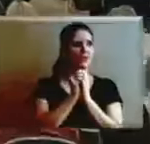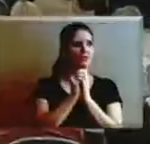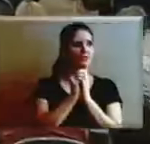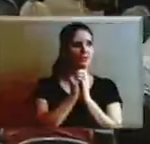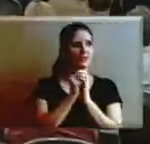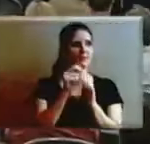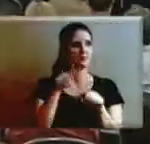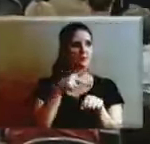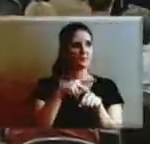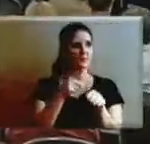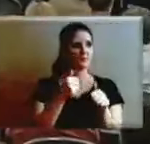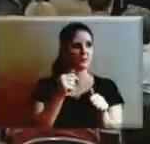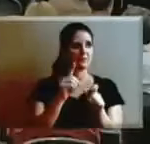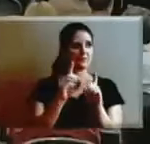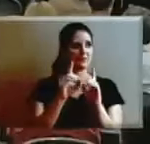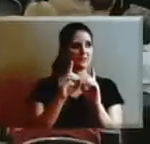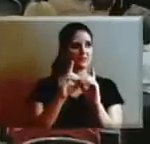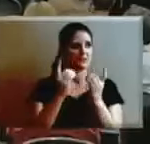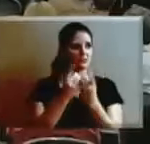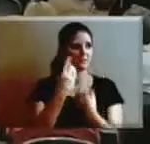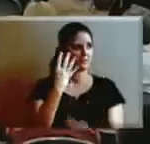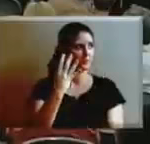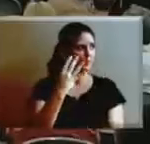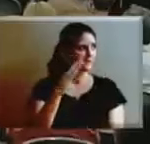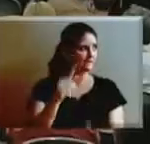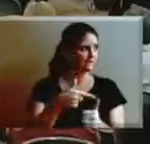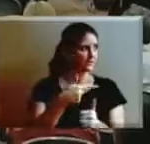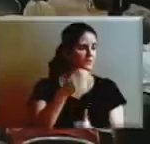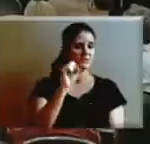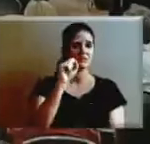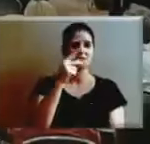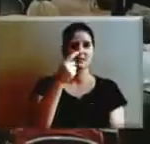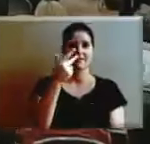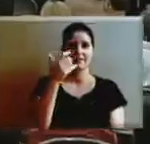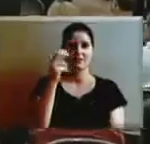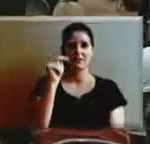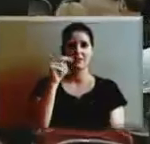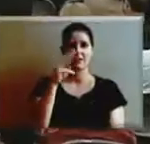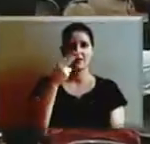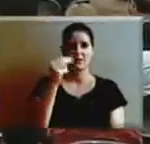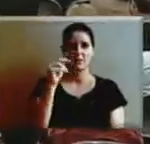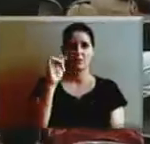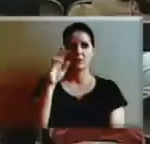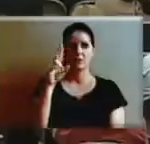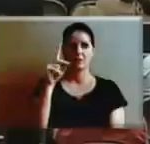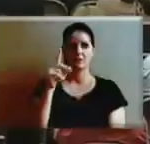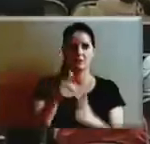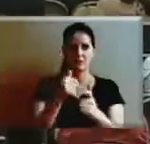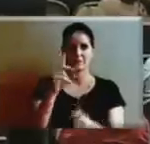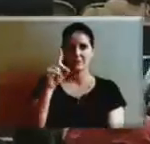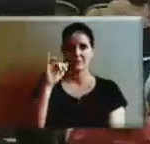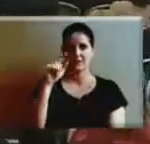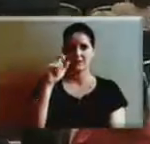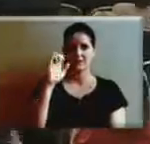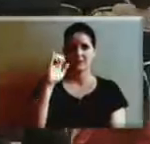from District 4. First, Stephen Howard from Dixie Elementary School.